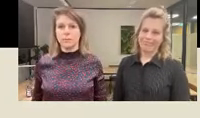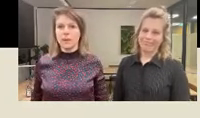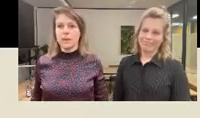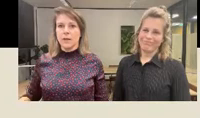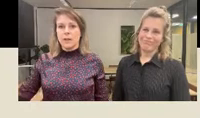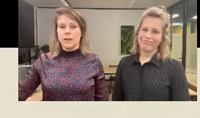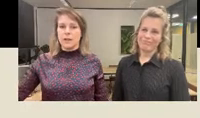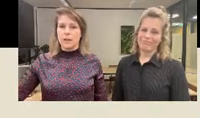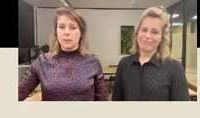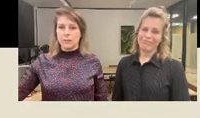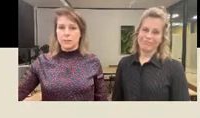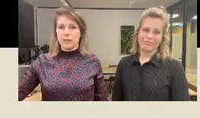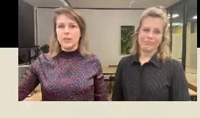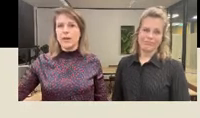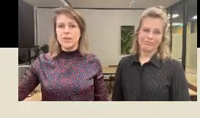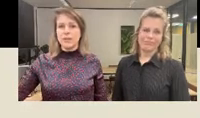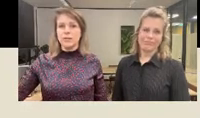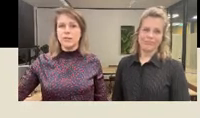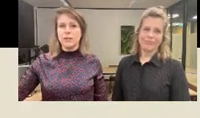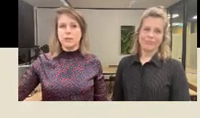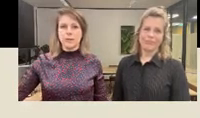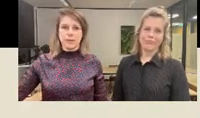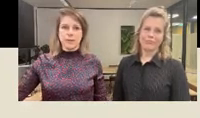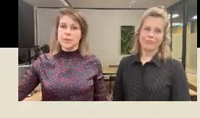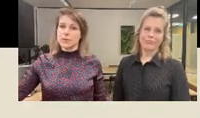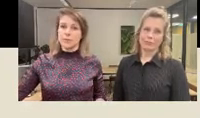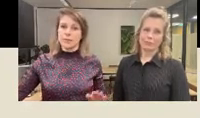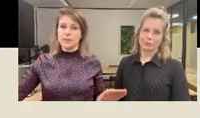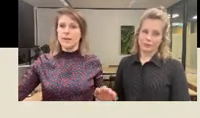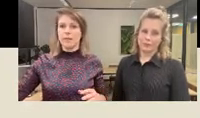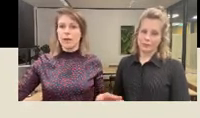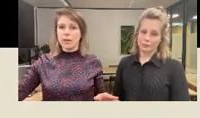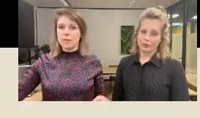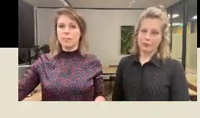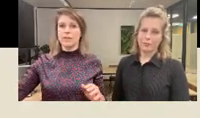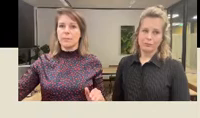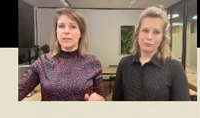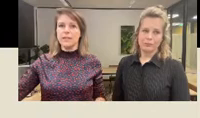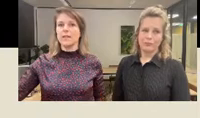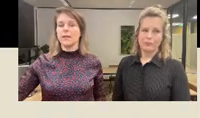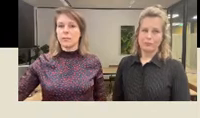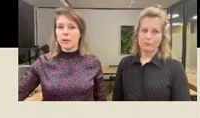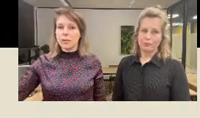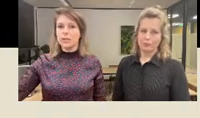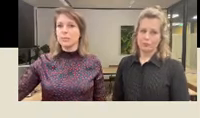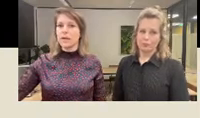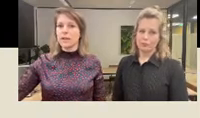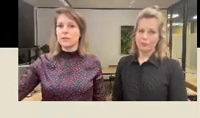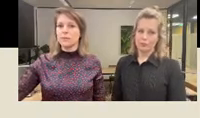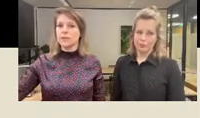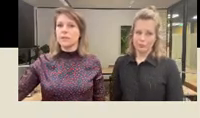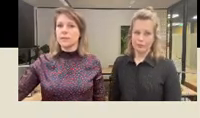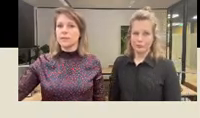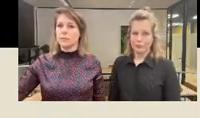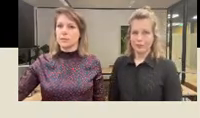EMDR. The duration of the treatment was not determined in advance, but dependent on the progress made